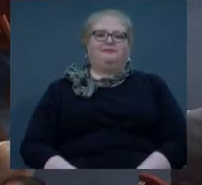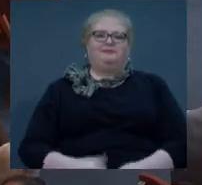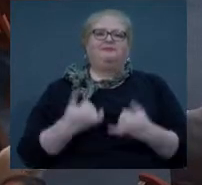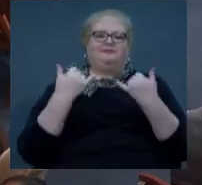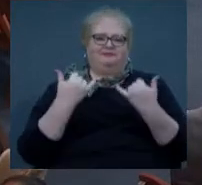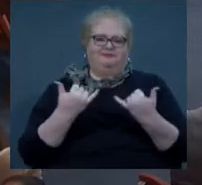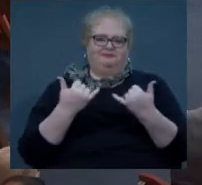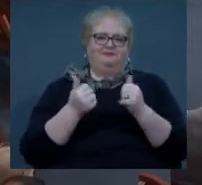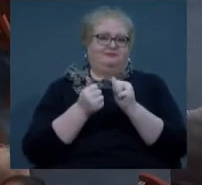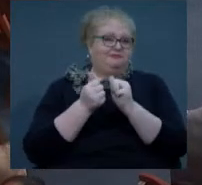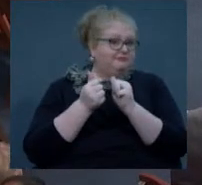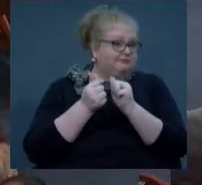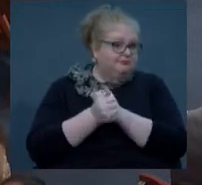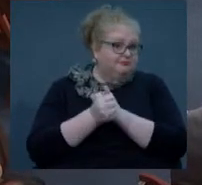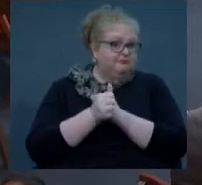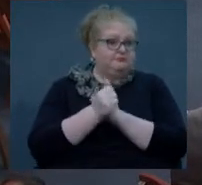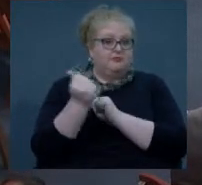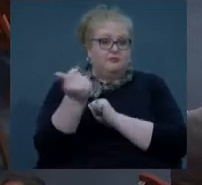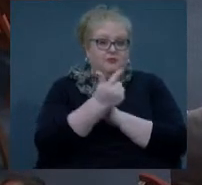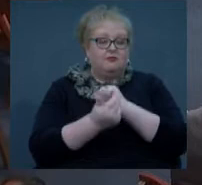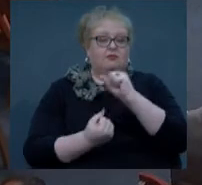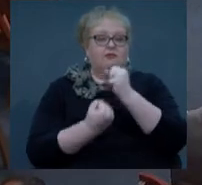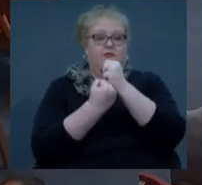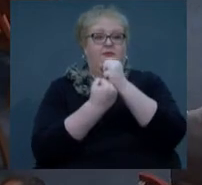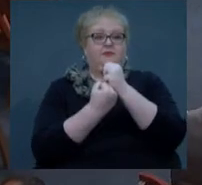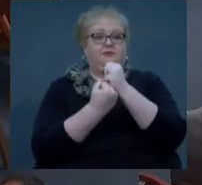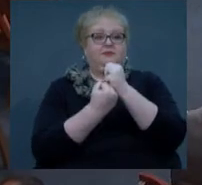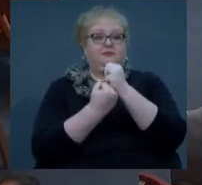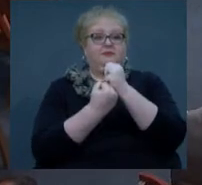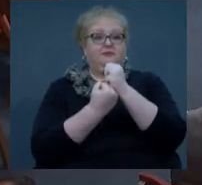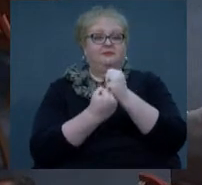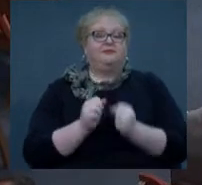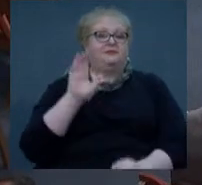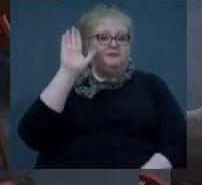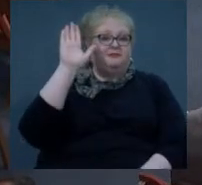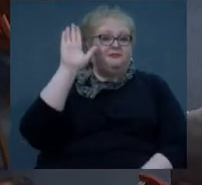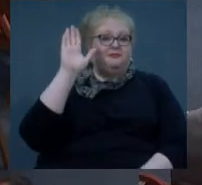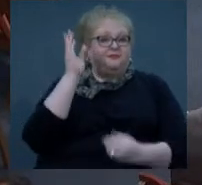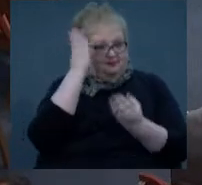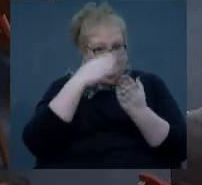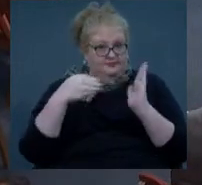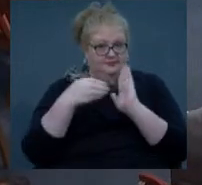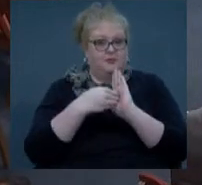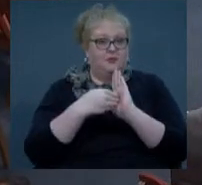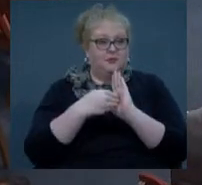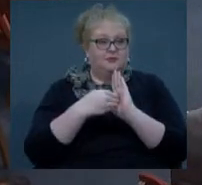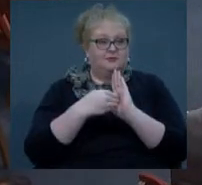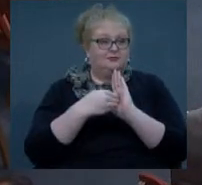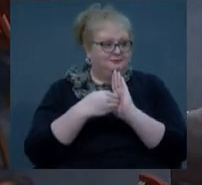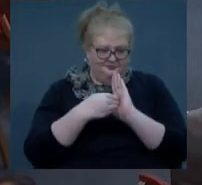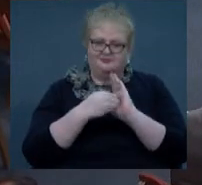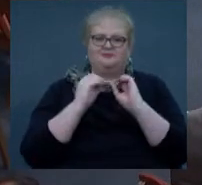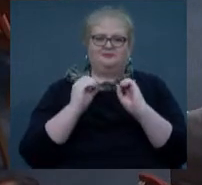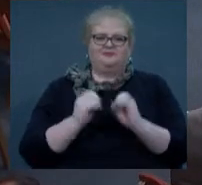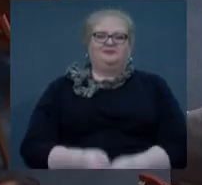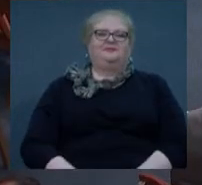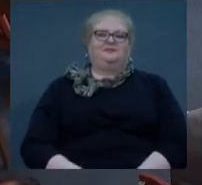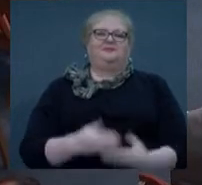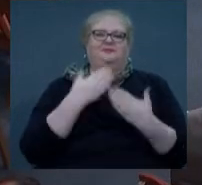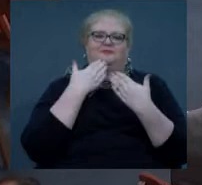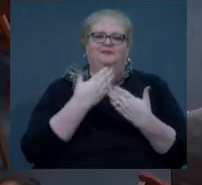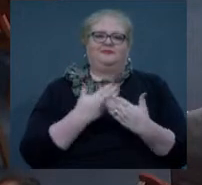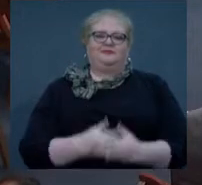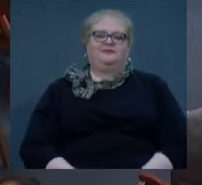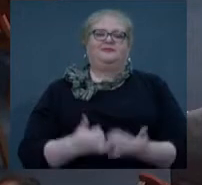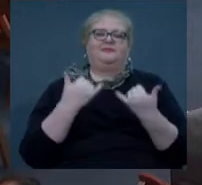Moved and seconded to approve the minutes. All in favor, raise your hand. Those opposed? Thank you. Would